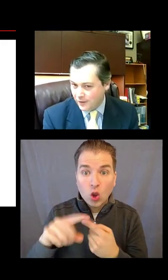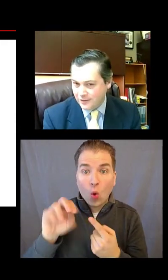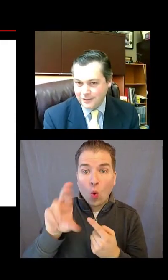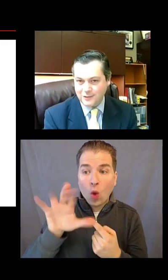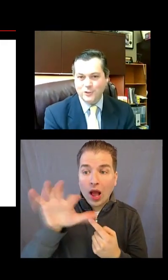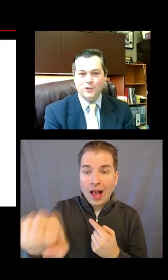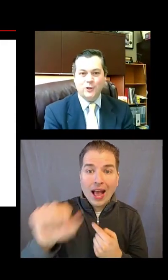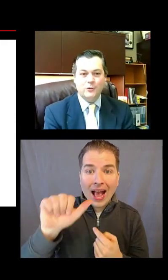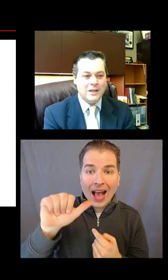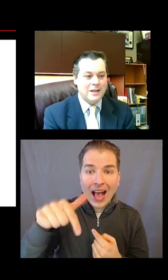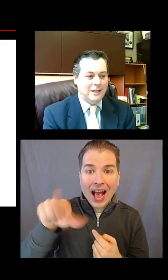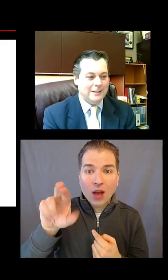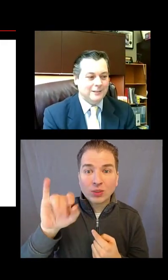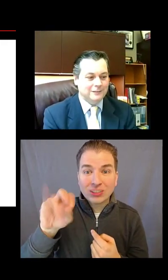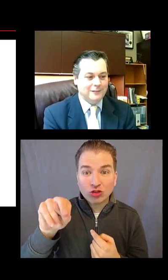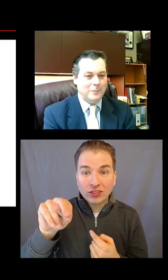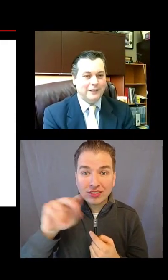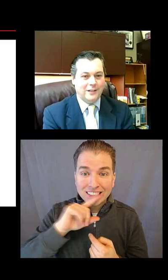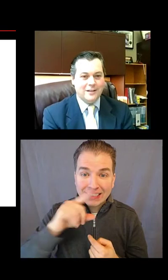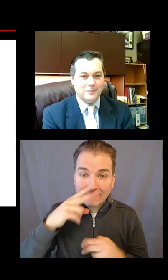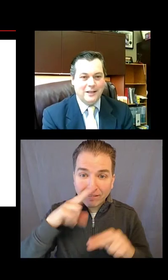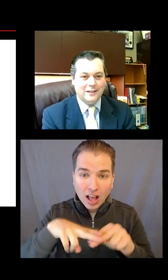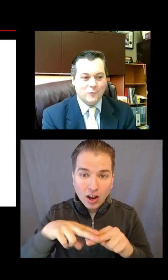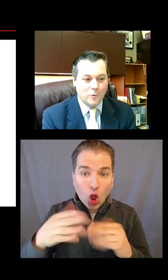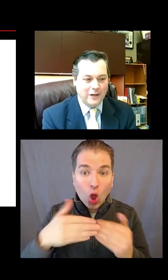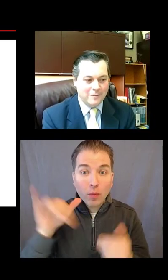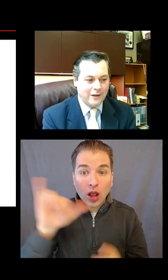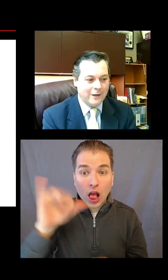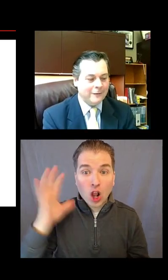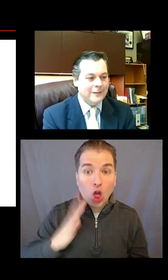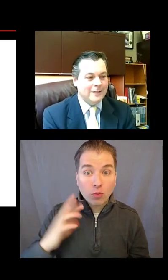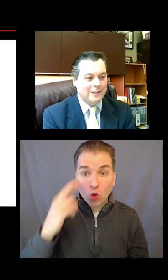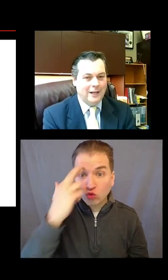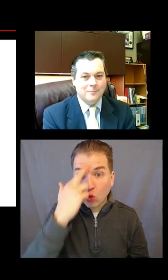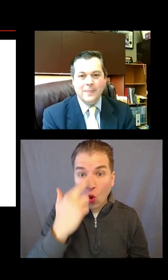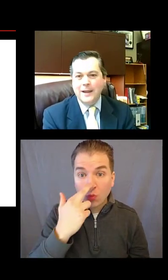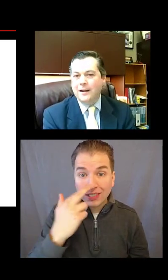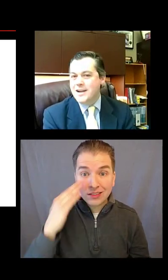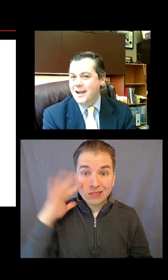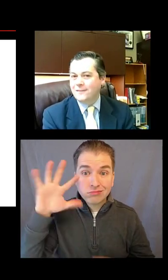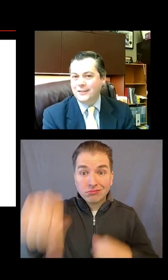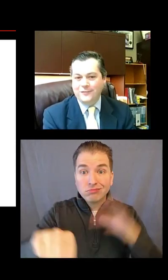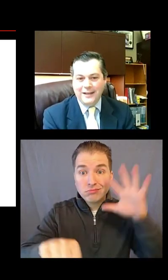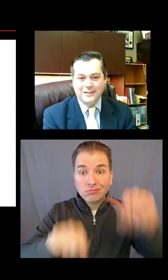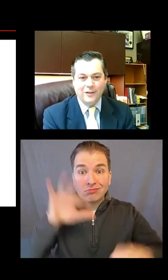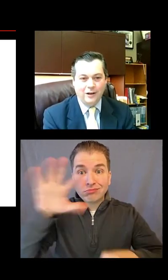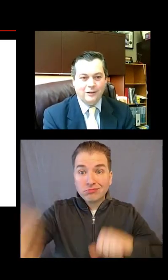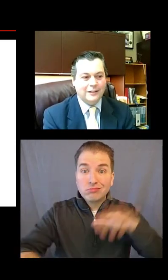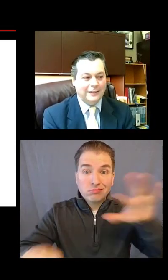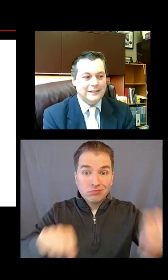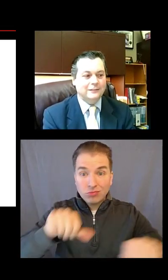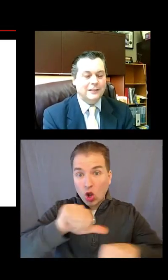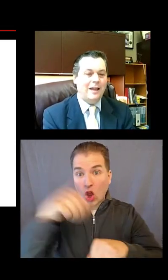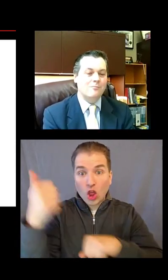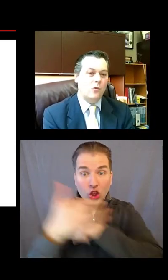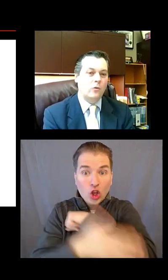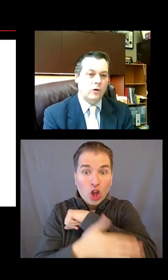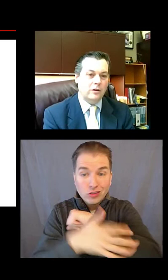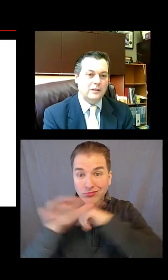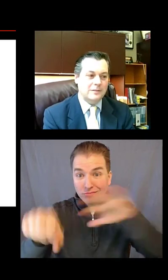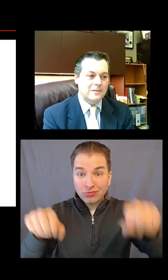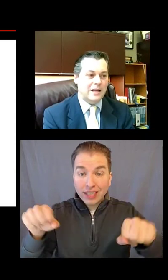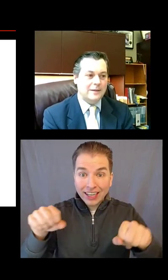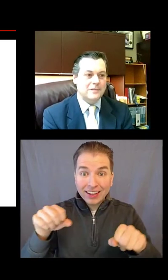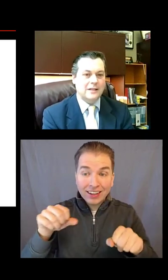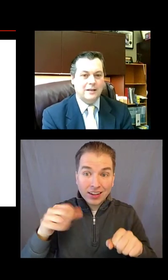the most fun things to do. It's a little bit like being in the Roman Empire. They are not for the faint of heart. It is a lot more